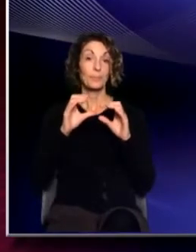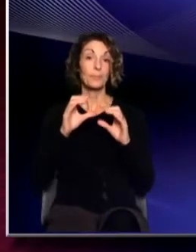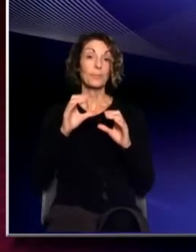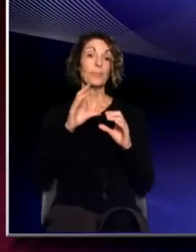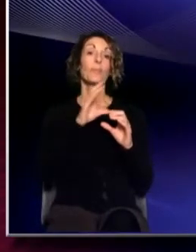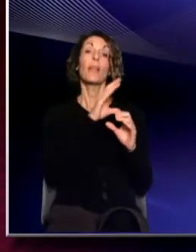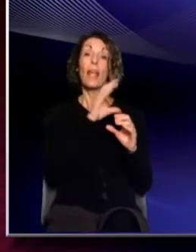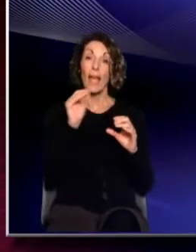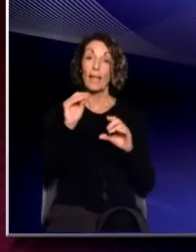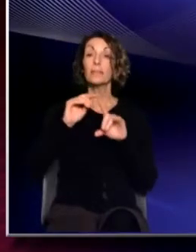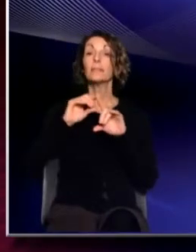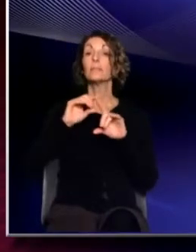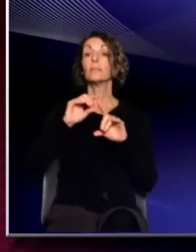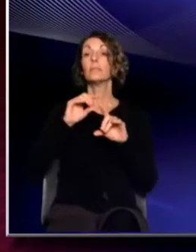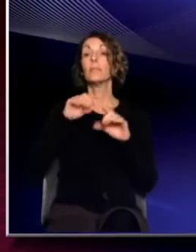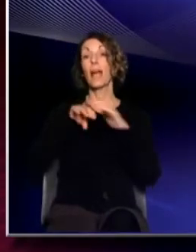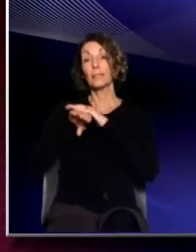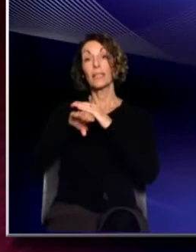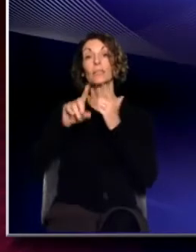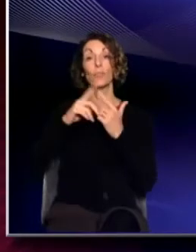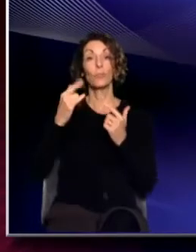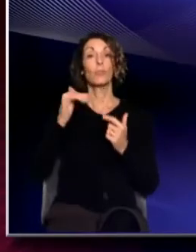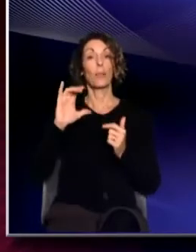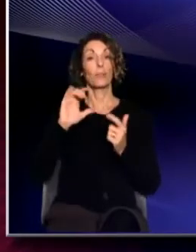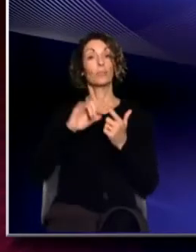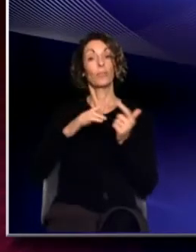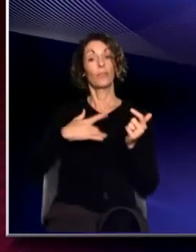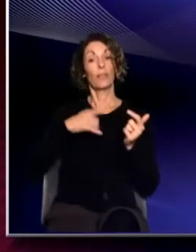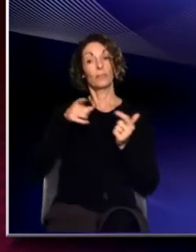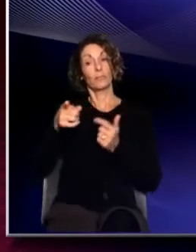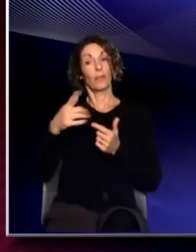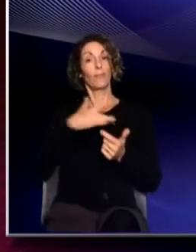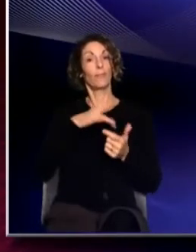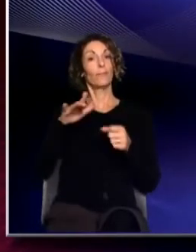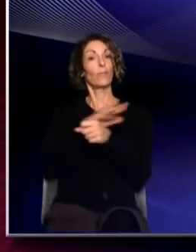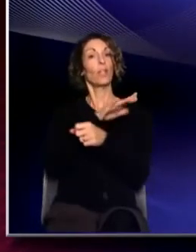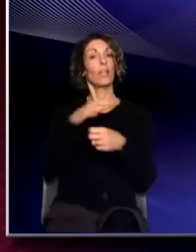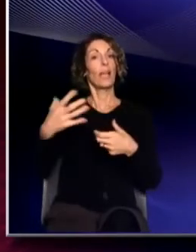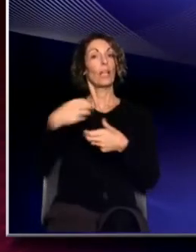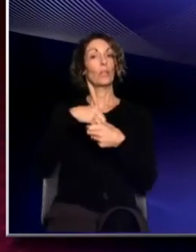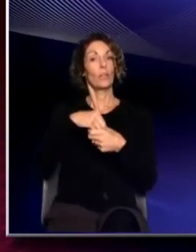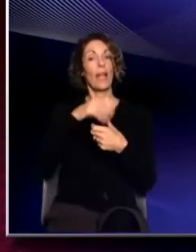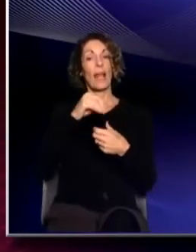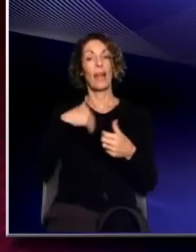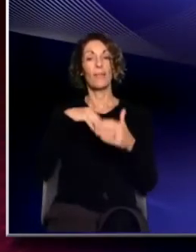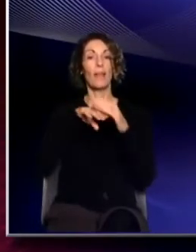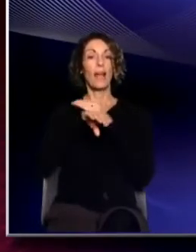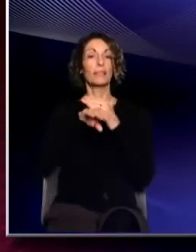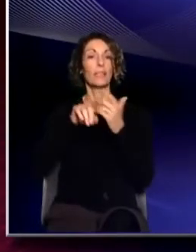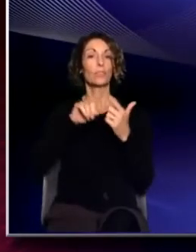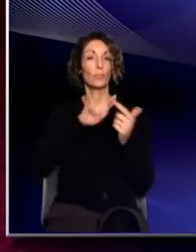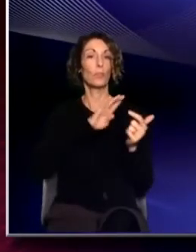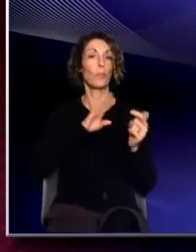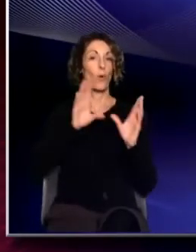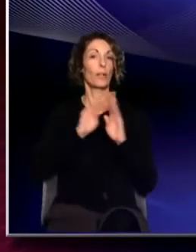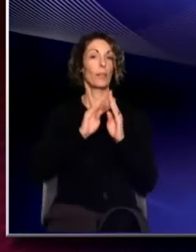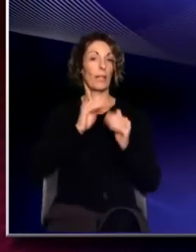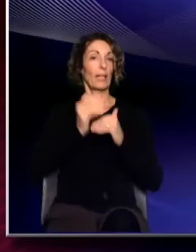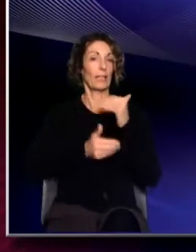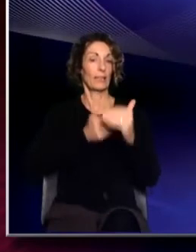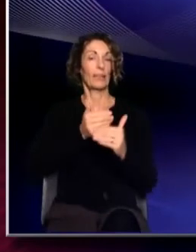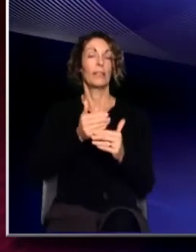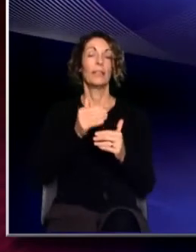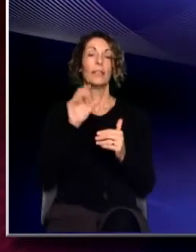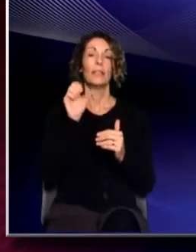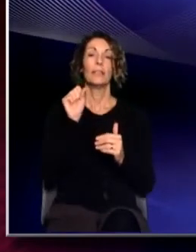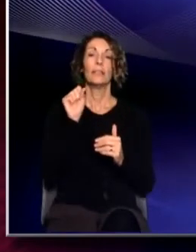as well as access to the public to feel that they're fully included and have access to the proceedings of board meetings. And